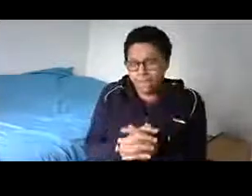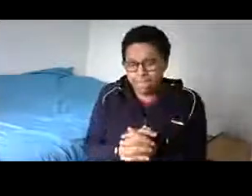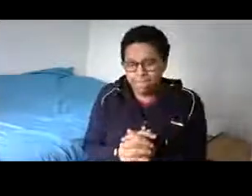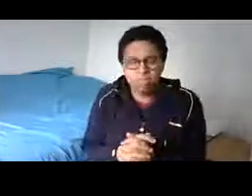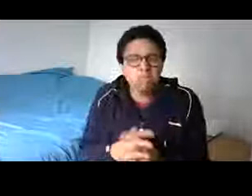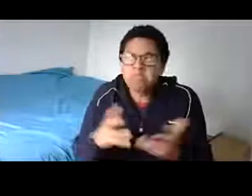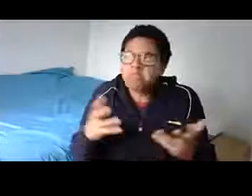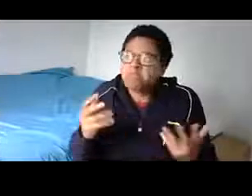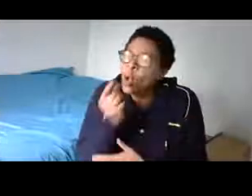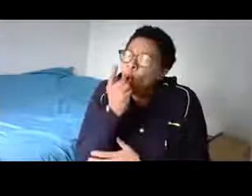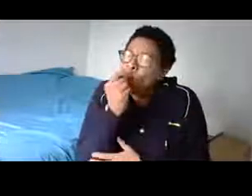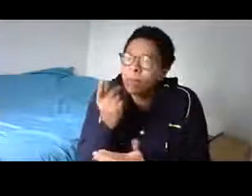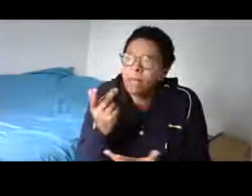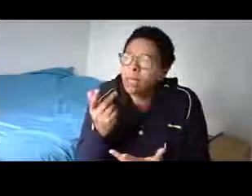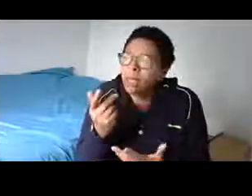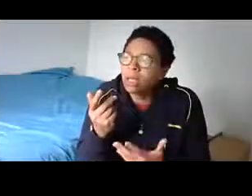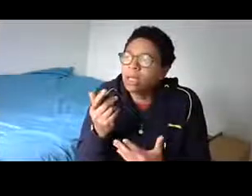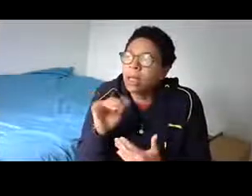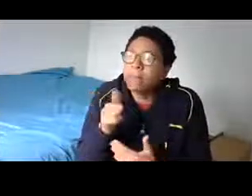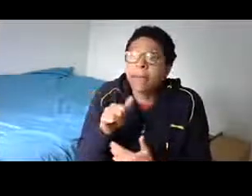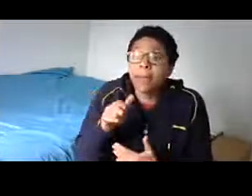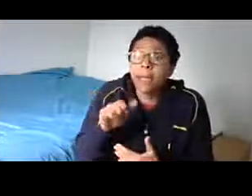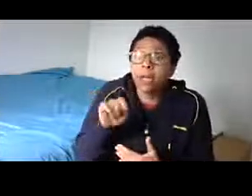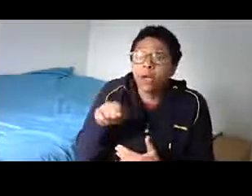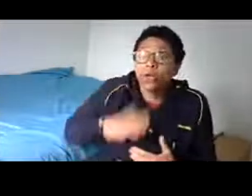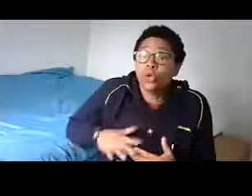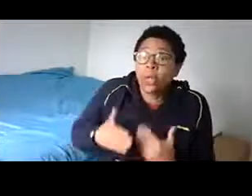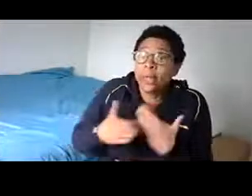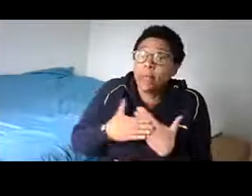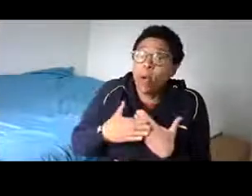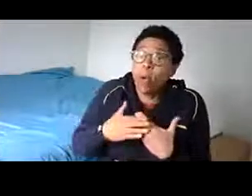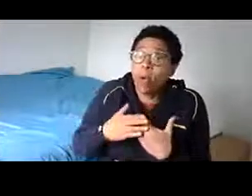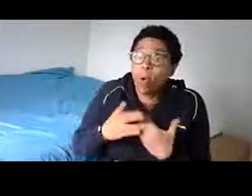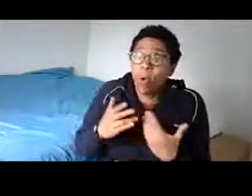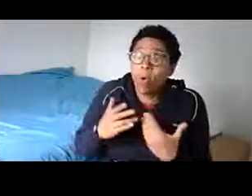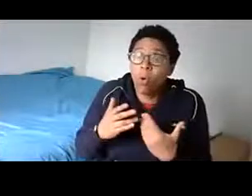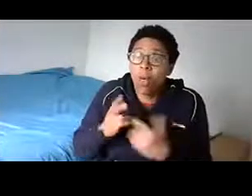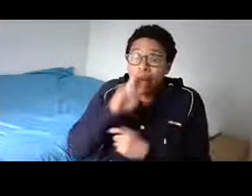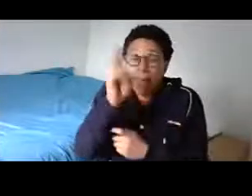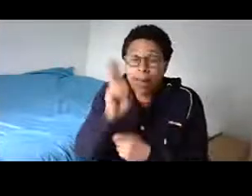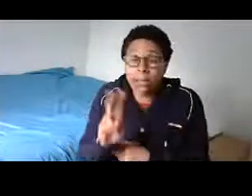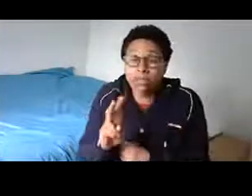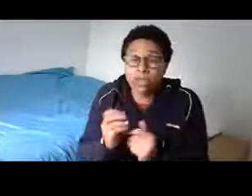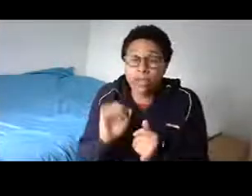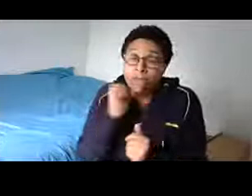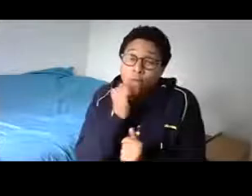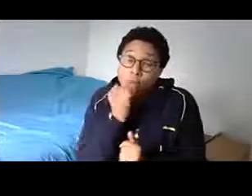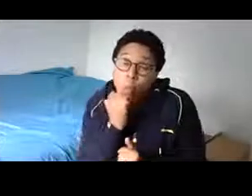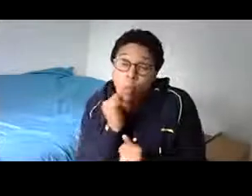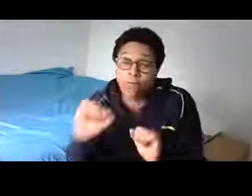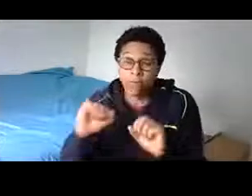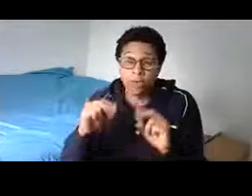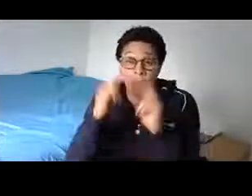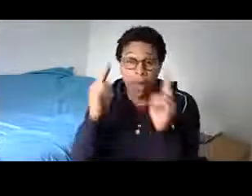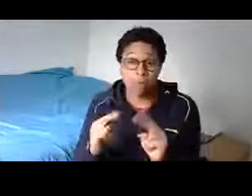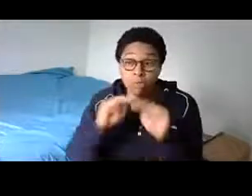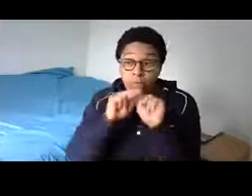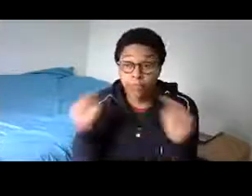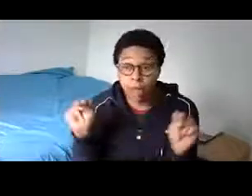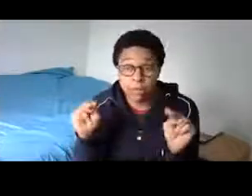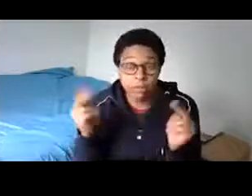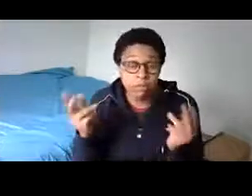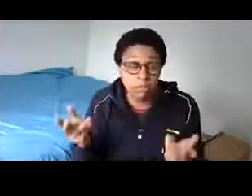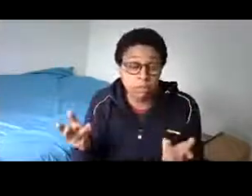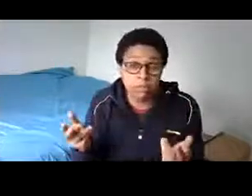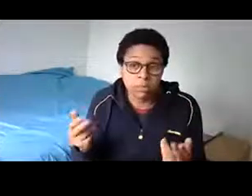be higher energy bills, and you could ask. It's also difficult. You never know. Like, I don't know if I pay